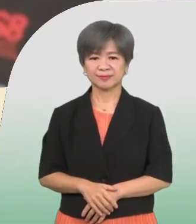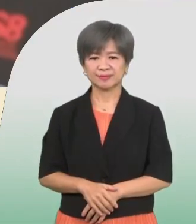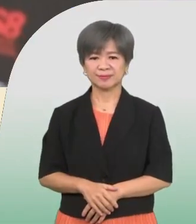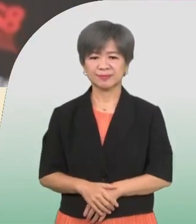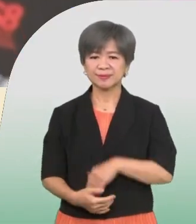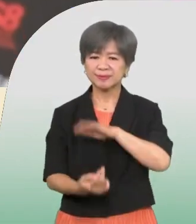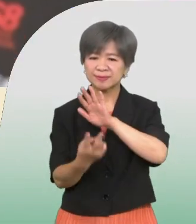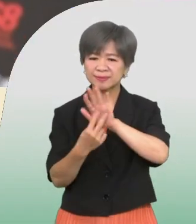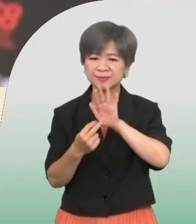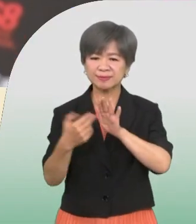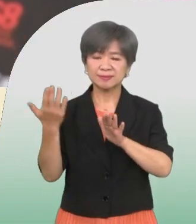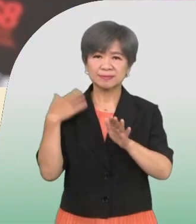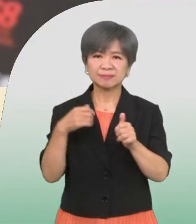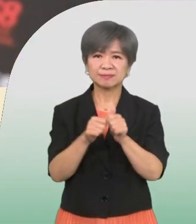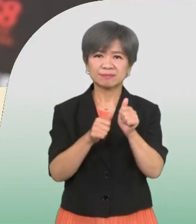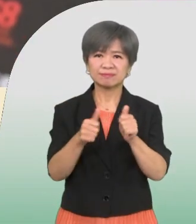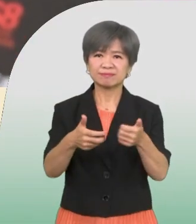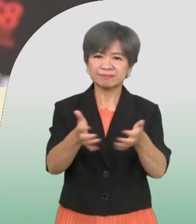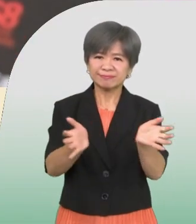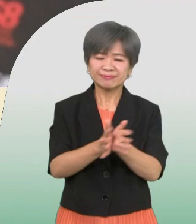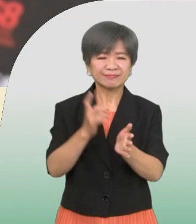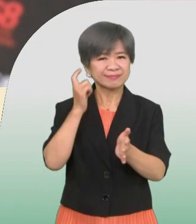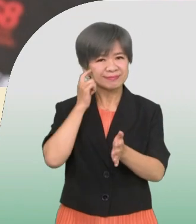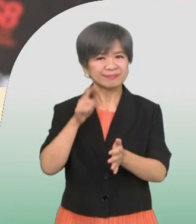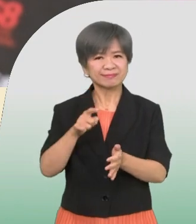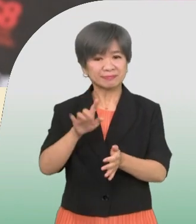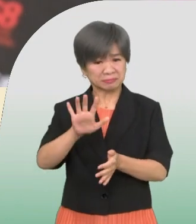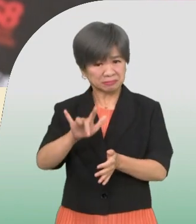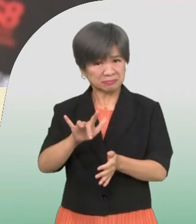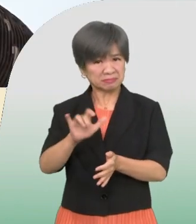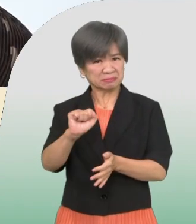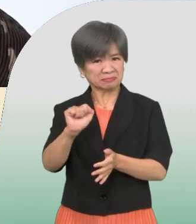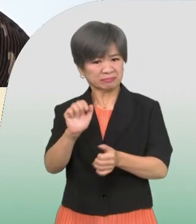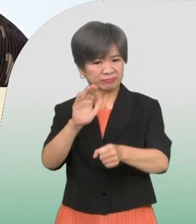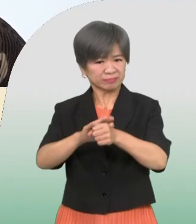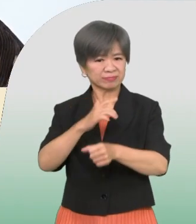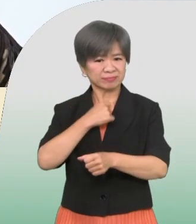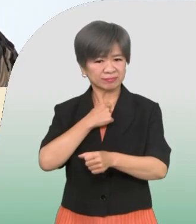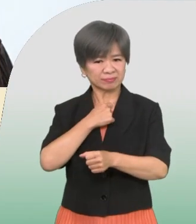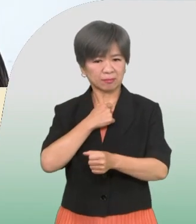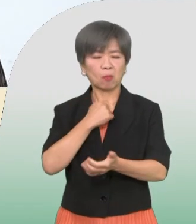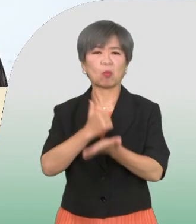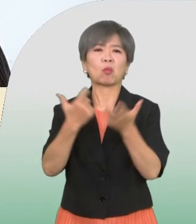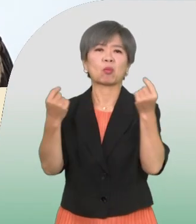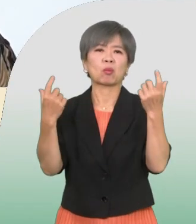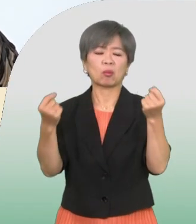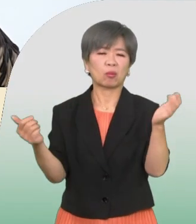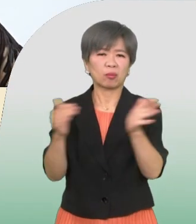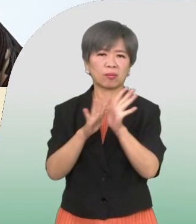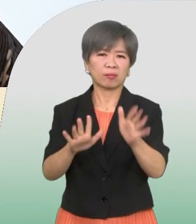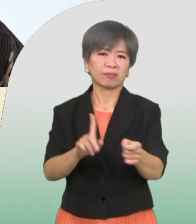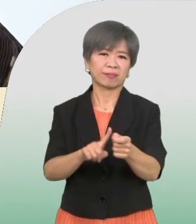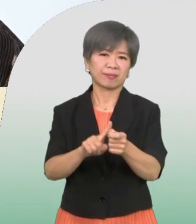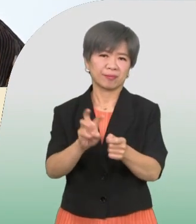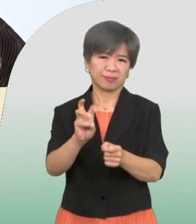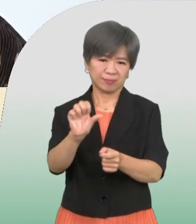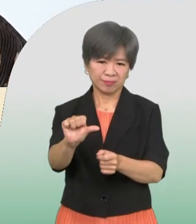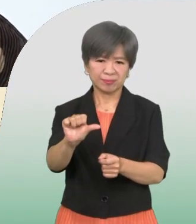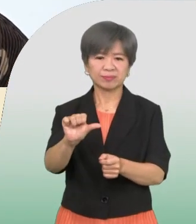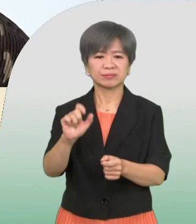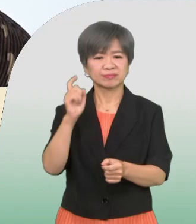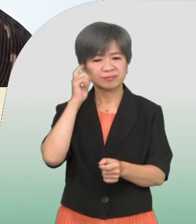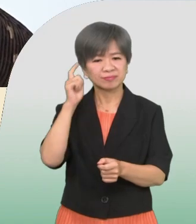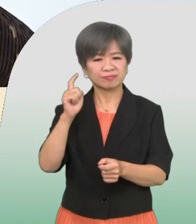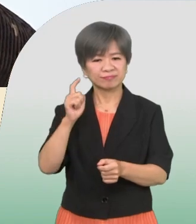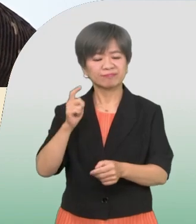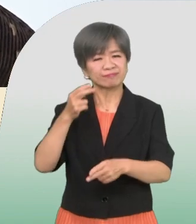the community wanted to fill that gap and they did that, like we did that ourselves. And obviously it's grown today, it's been over 35 years that it's